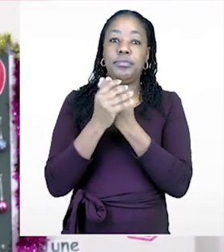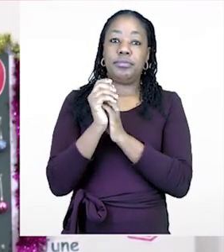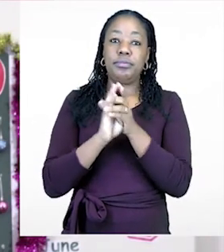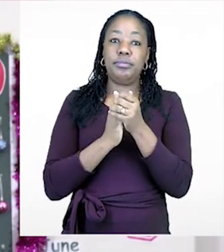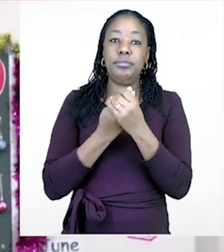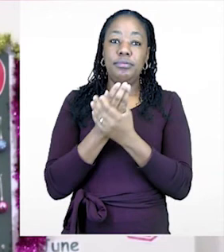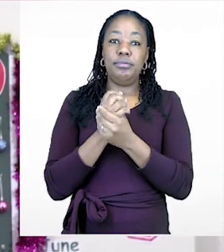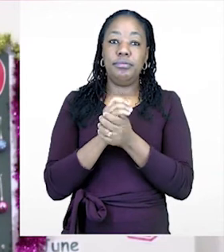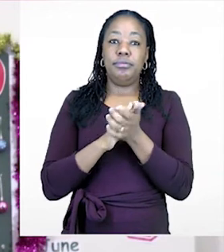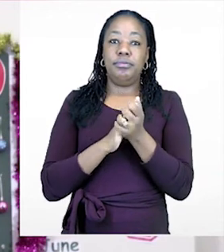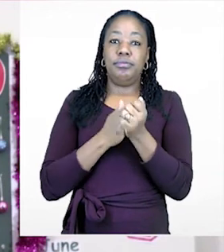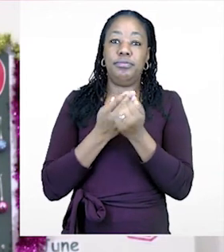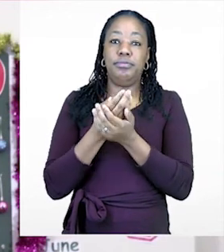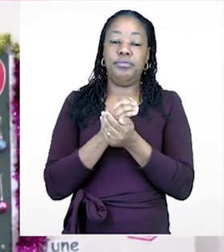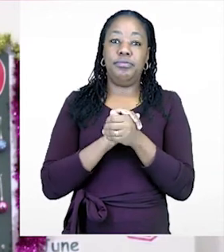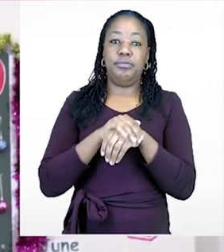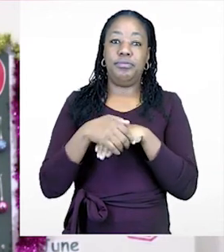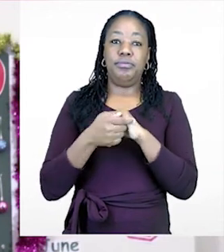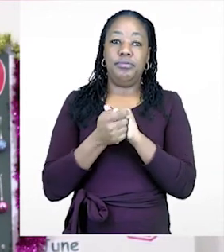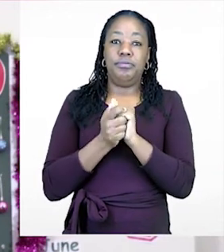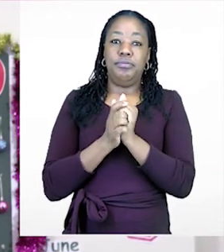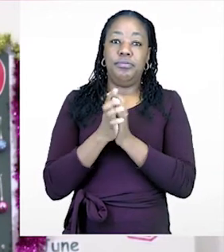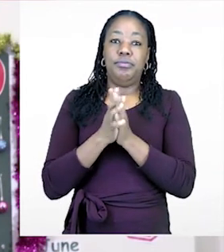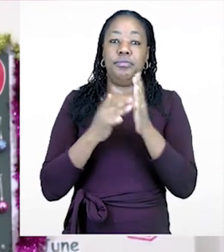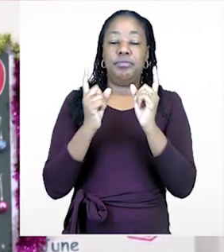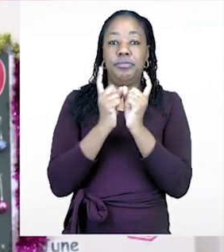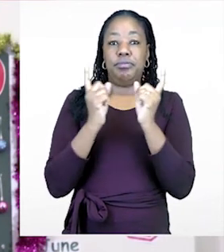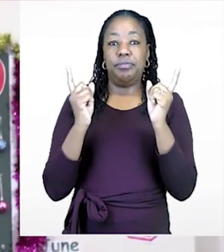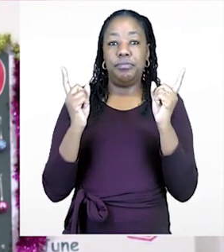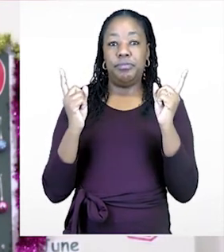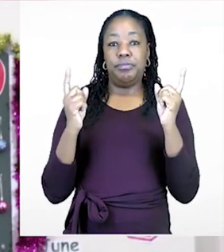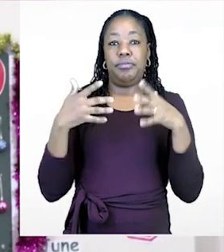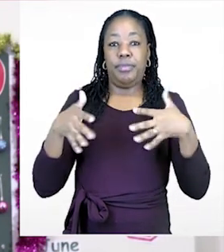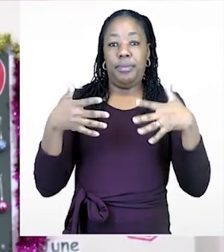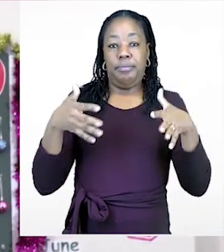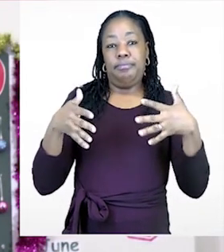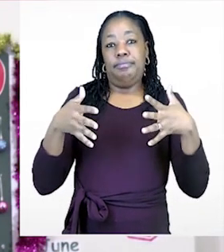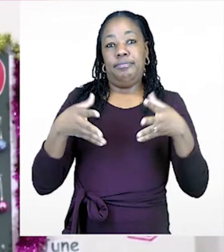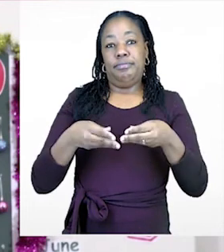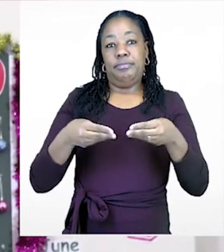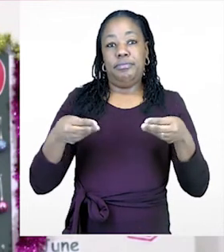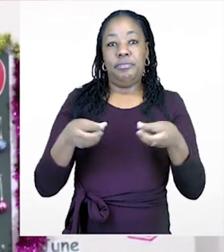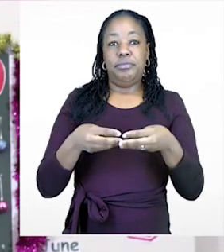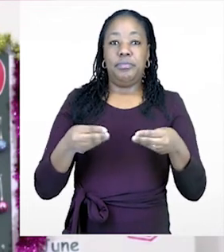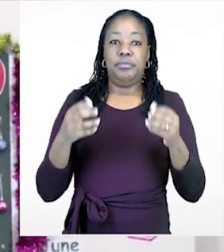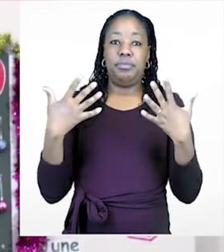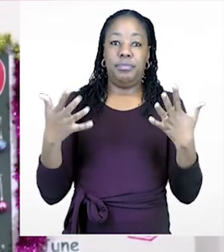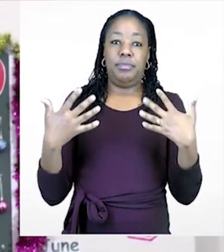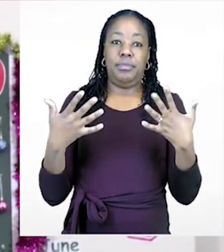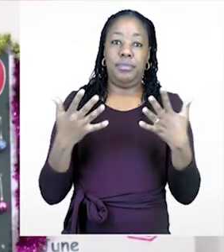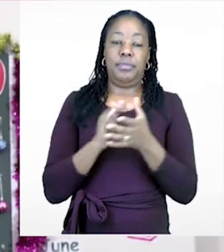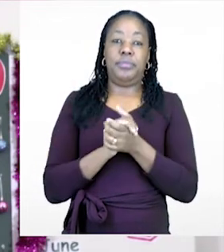no germs get on our hands. And when you're done sanitizing, make sure that your hands are dry before you touch anything